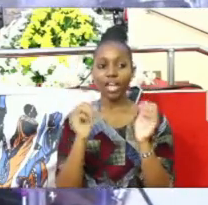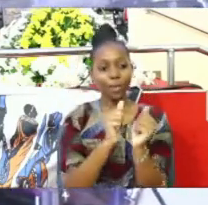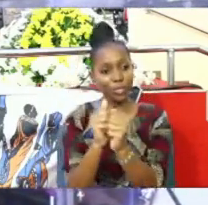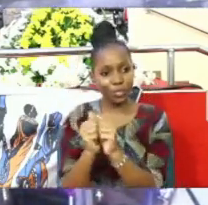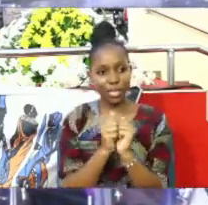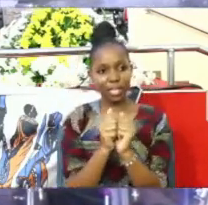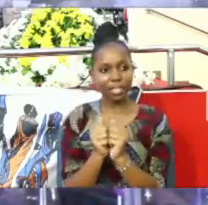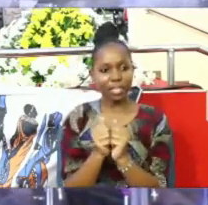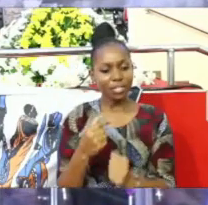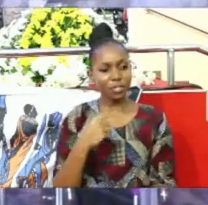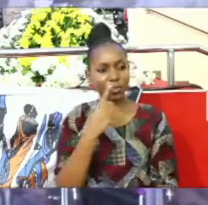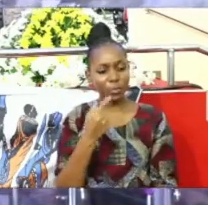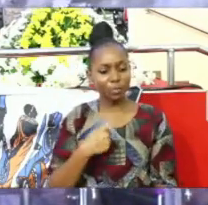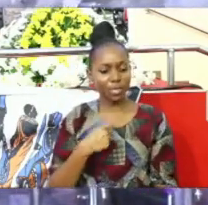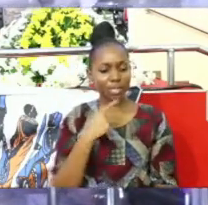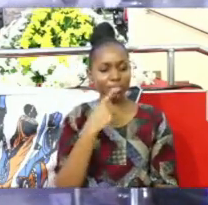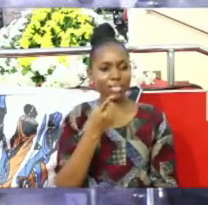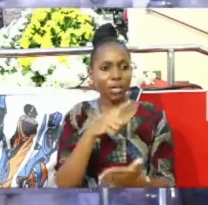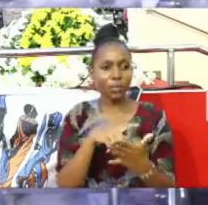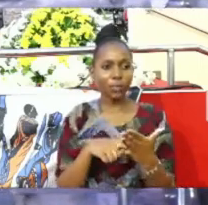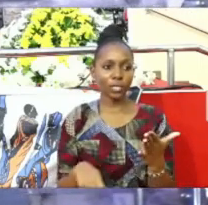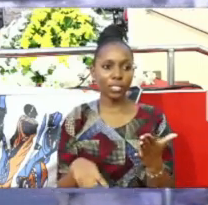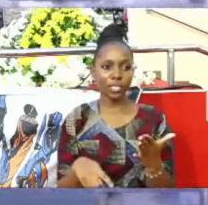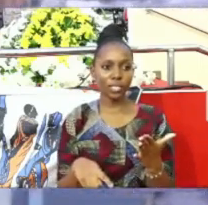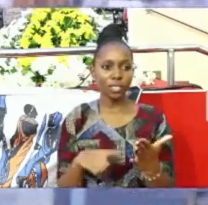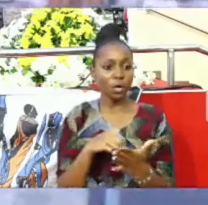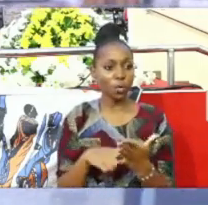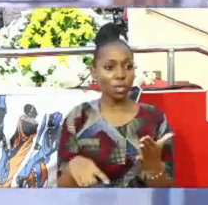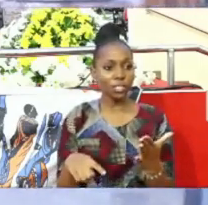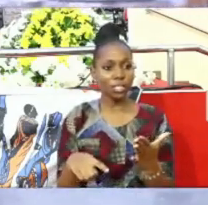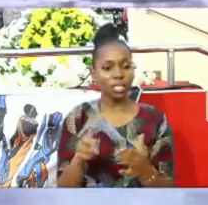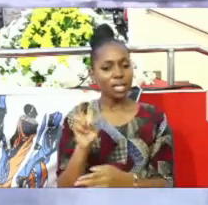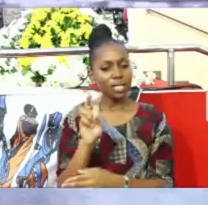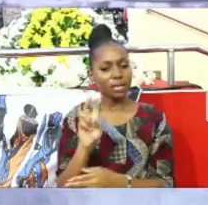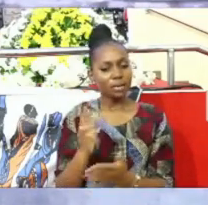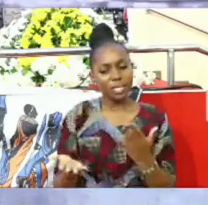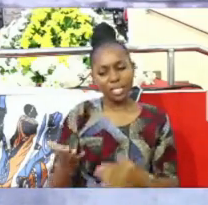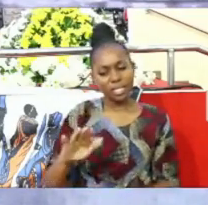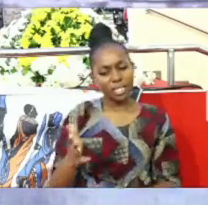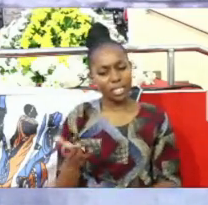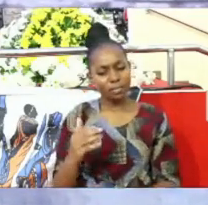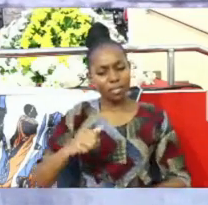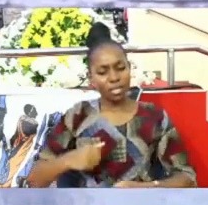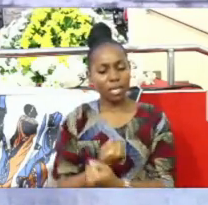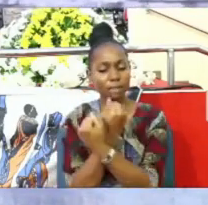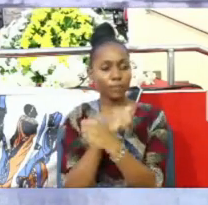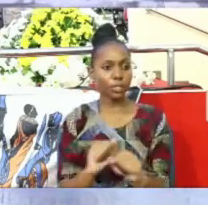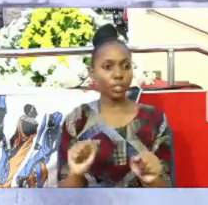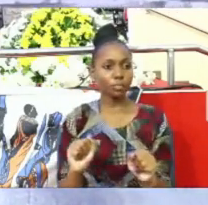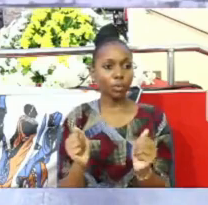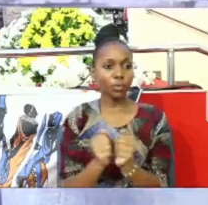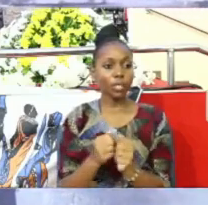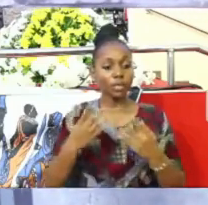What am I saying? Nasema nini? What may look impossible with man, kinachoka ngumu na binadamu, it is possible with